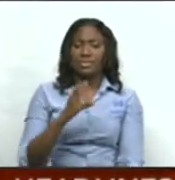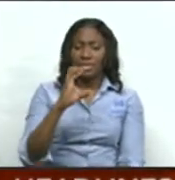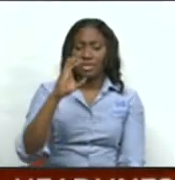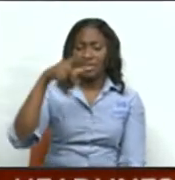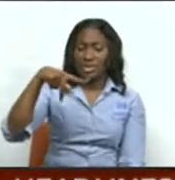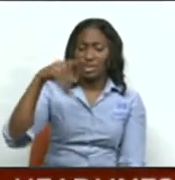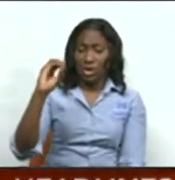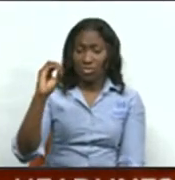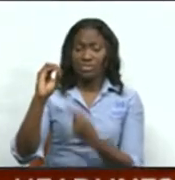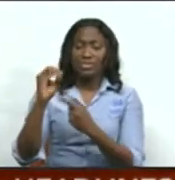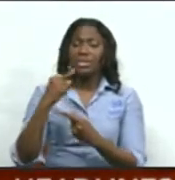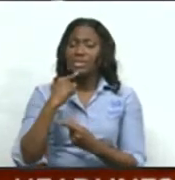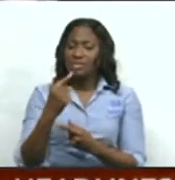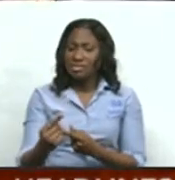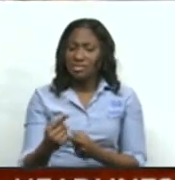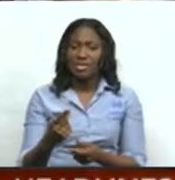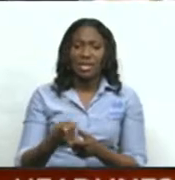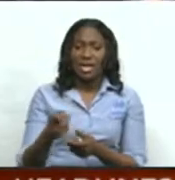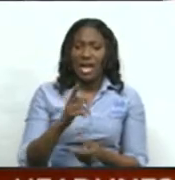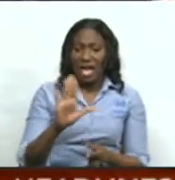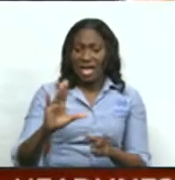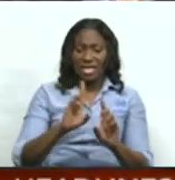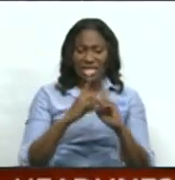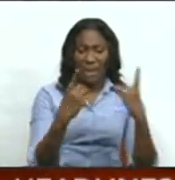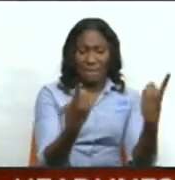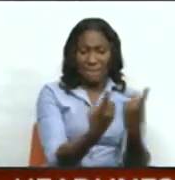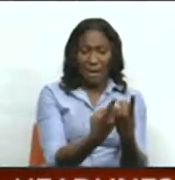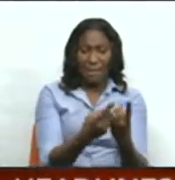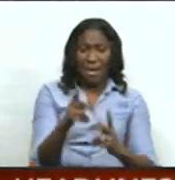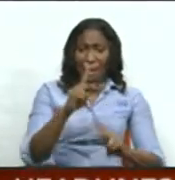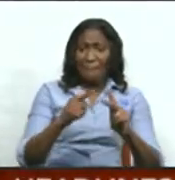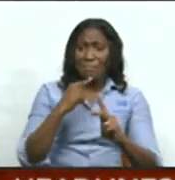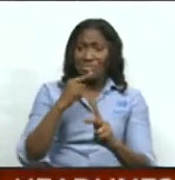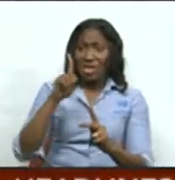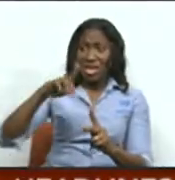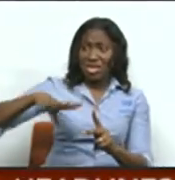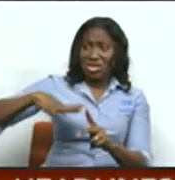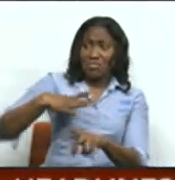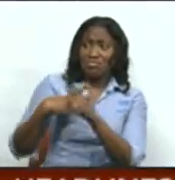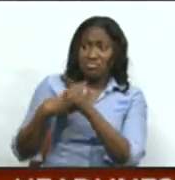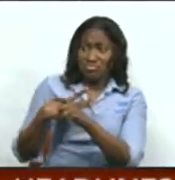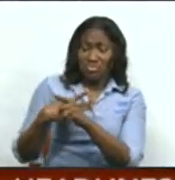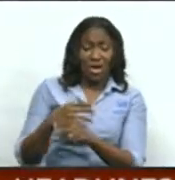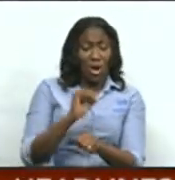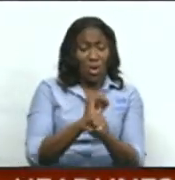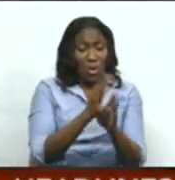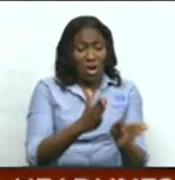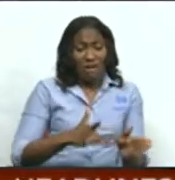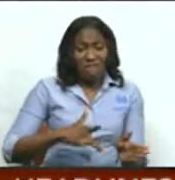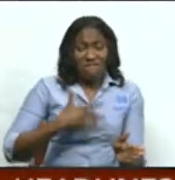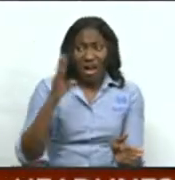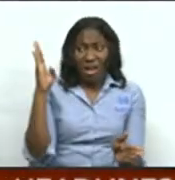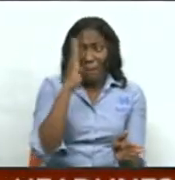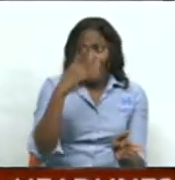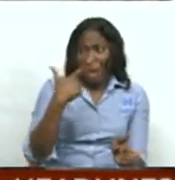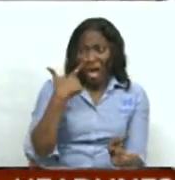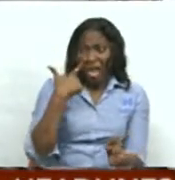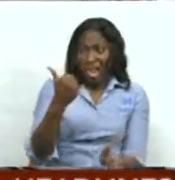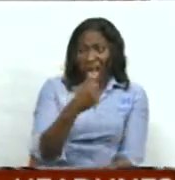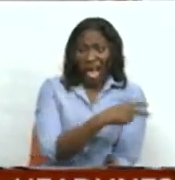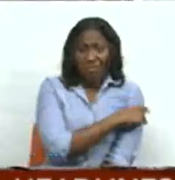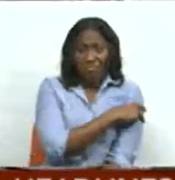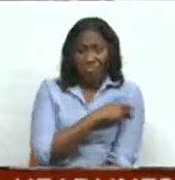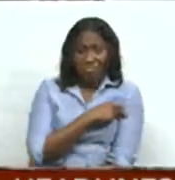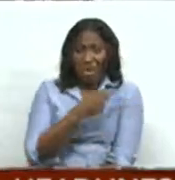workers' claims that he runs his department like a military camp. The former commander in the Trinidad Coast Guard is being accused by staff at his office of